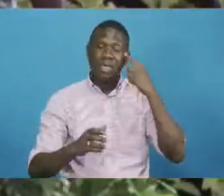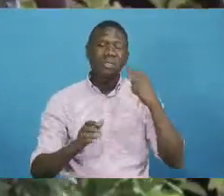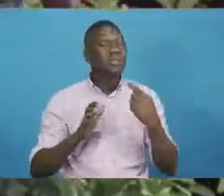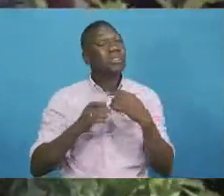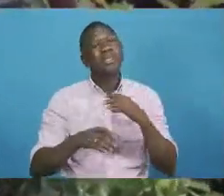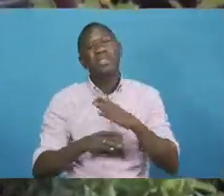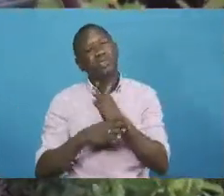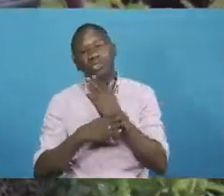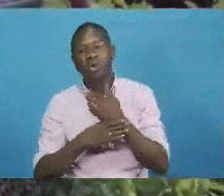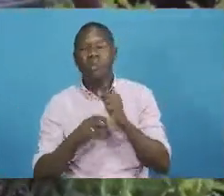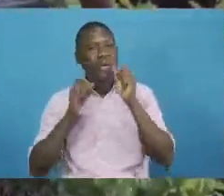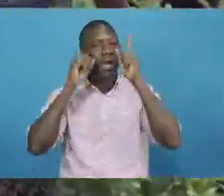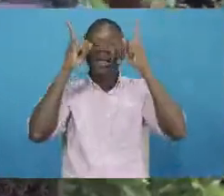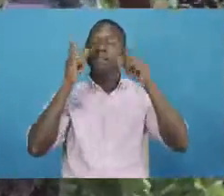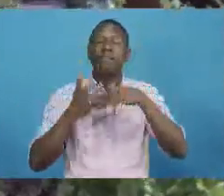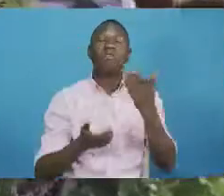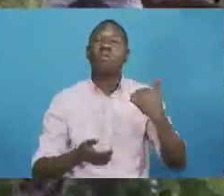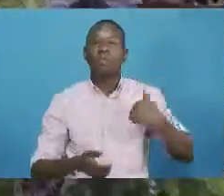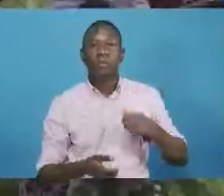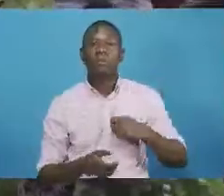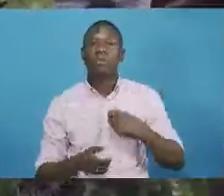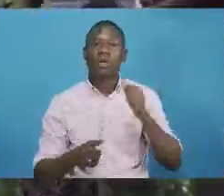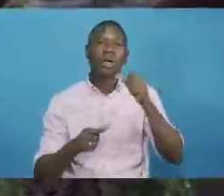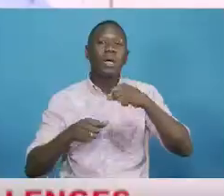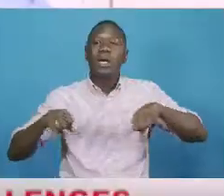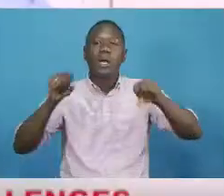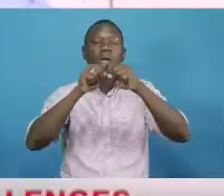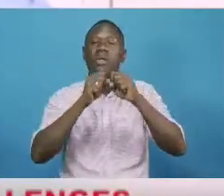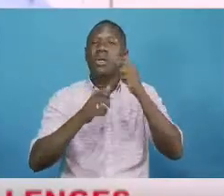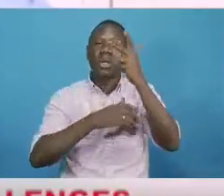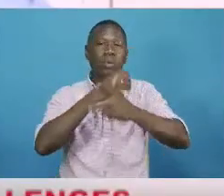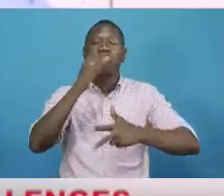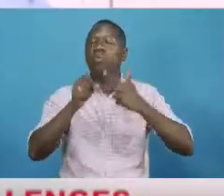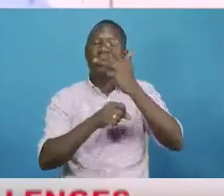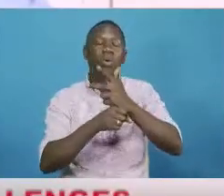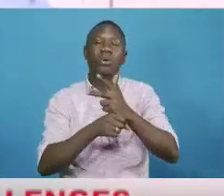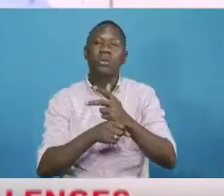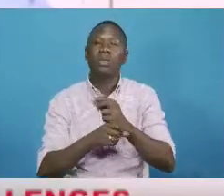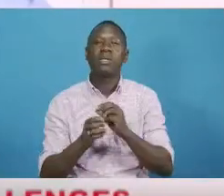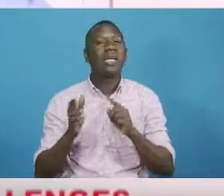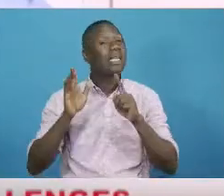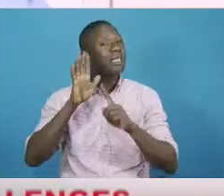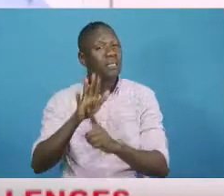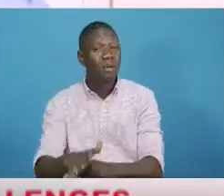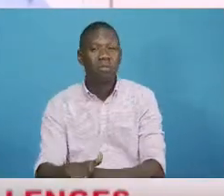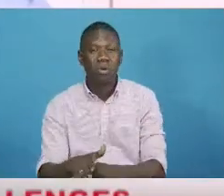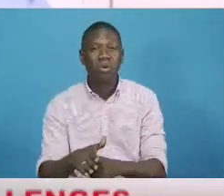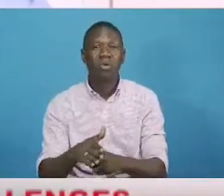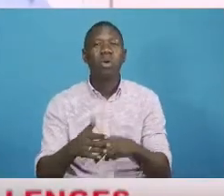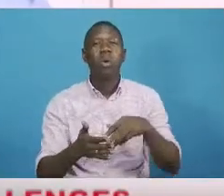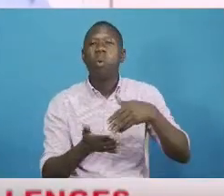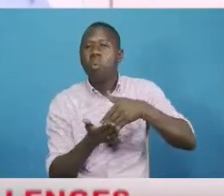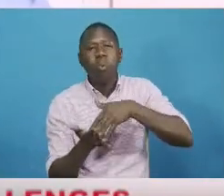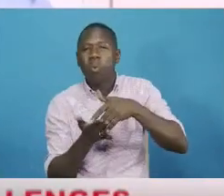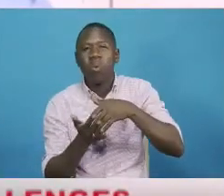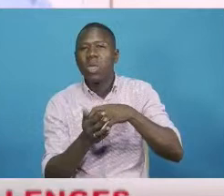lives and the livelihood of people around the world, particularly vulnerable communities.